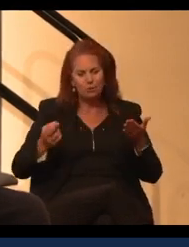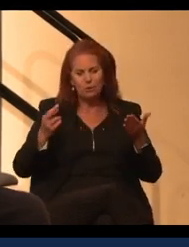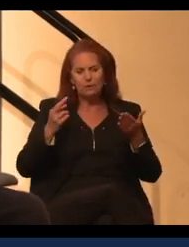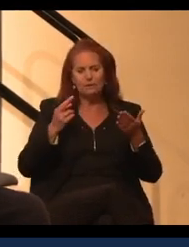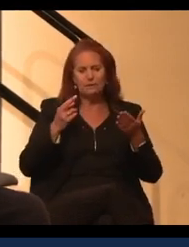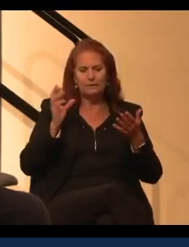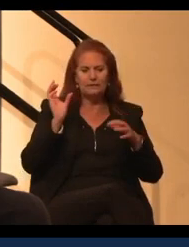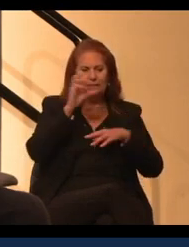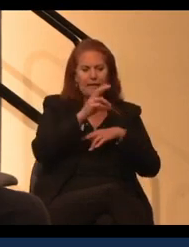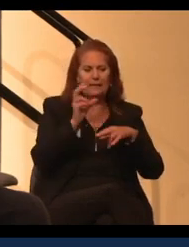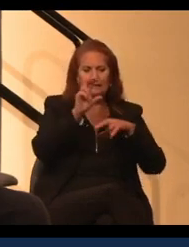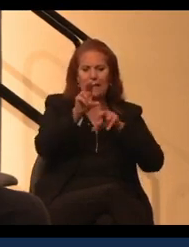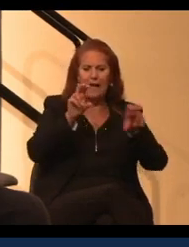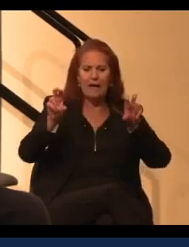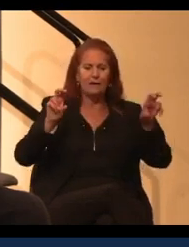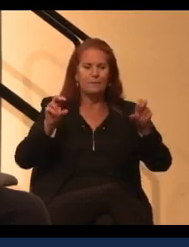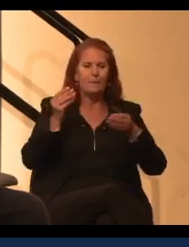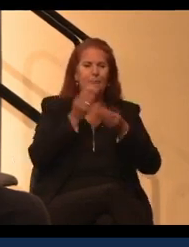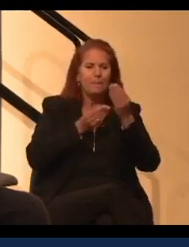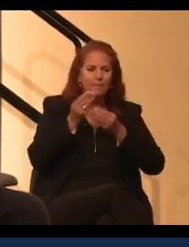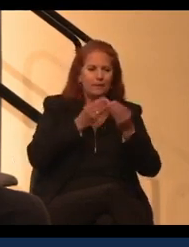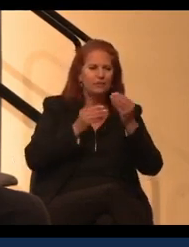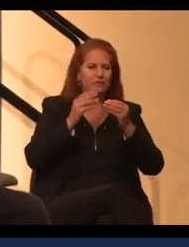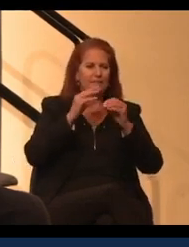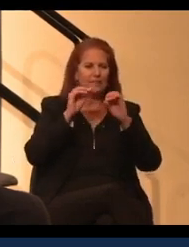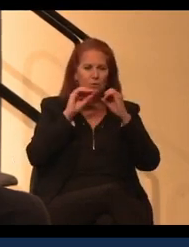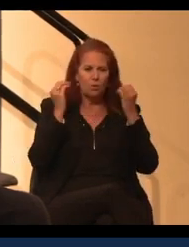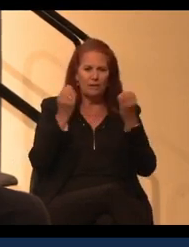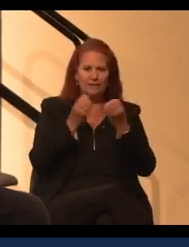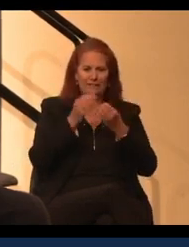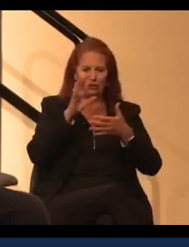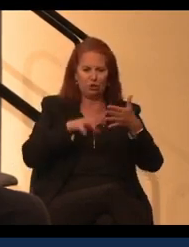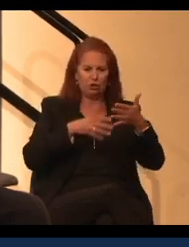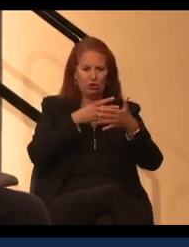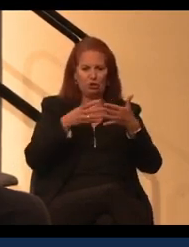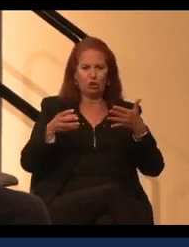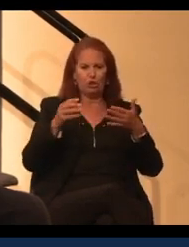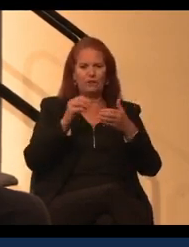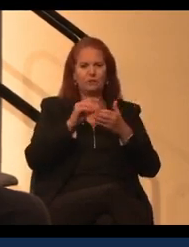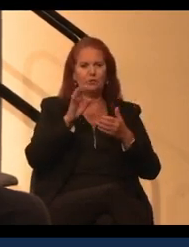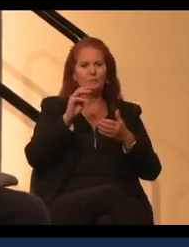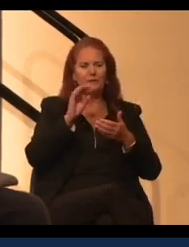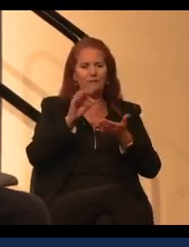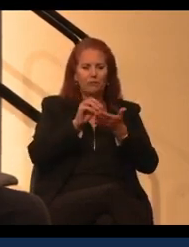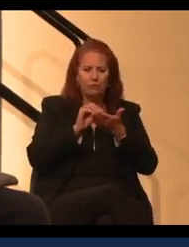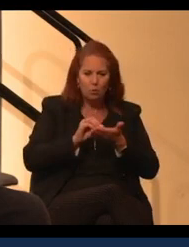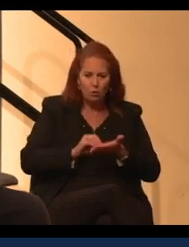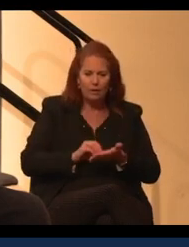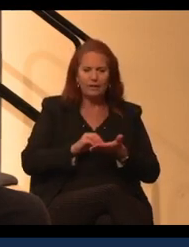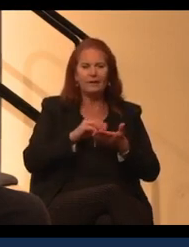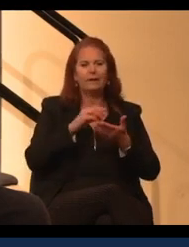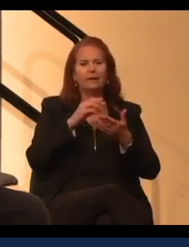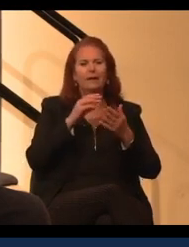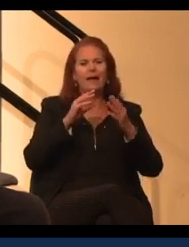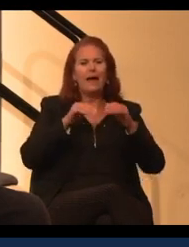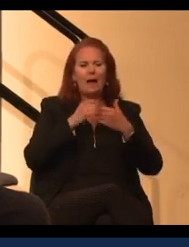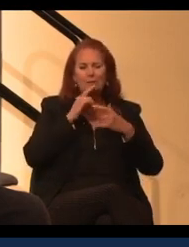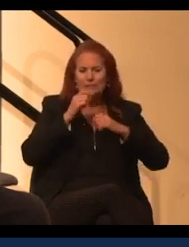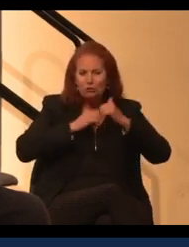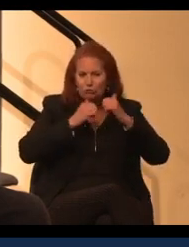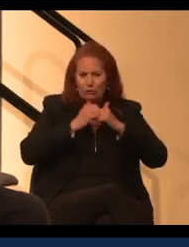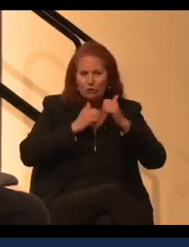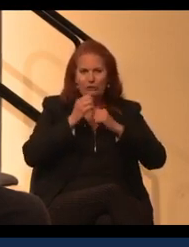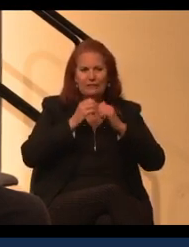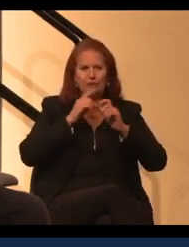aside? What does that look like in terms of a budget, in terms of the organizational chart, in terms of reporting lines? How is it structured